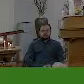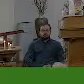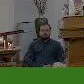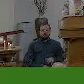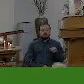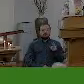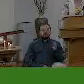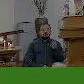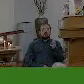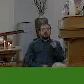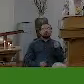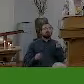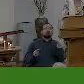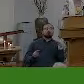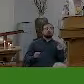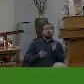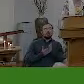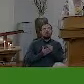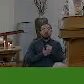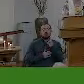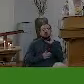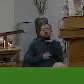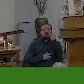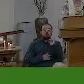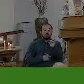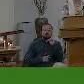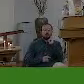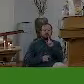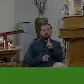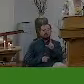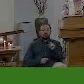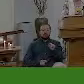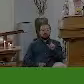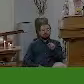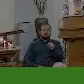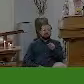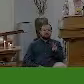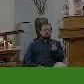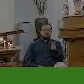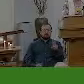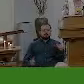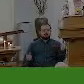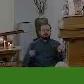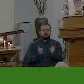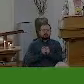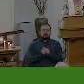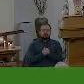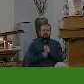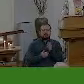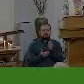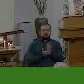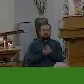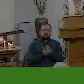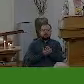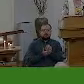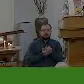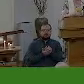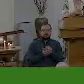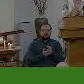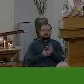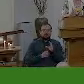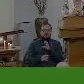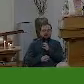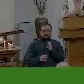want to check out what the budget is going to be looking like for 2026, please meet up with the Finance Committee today around